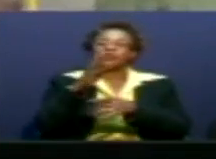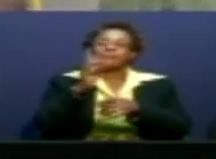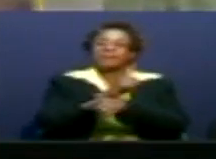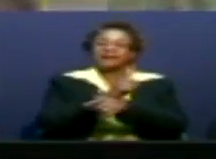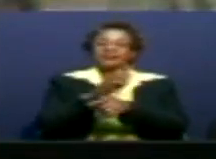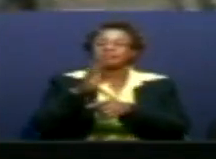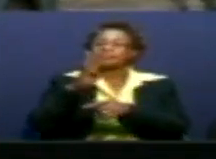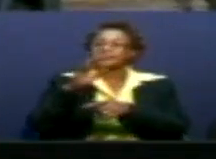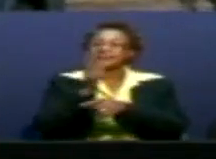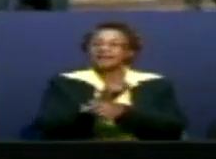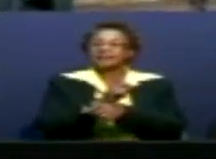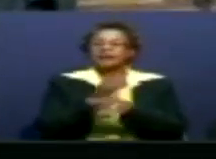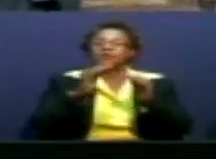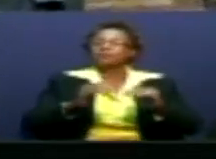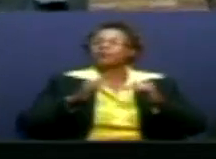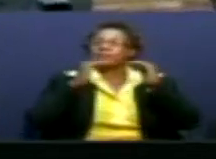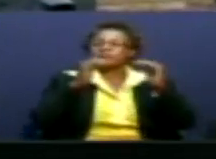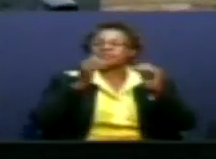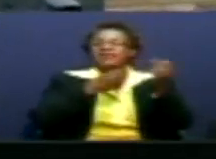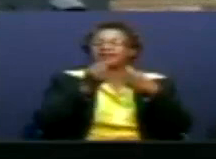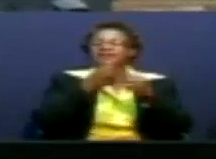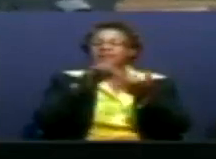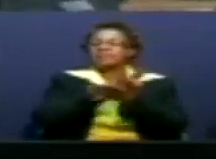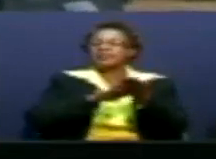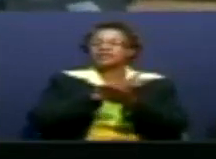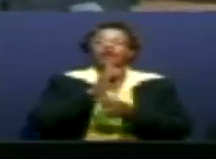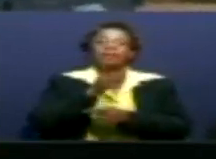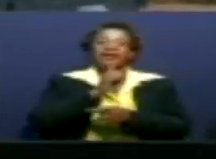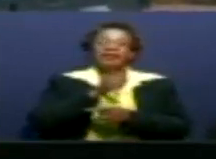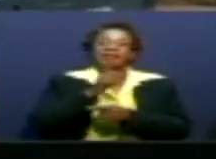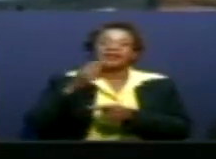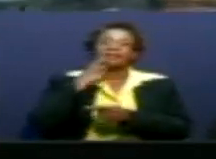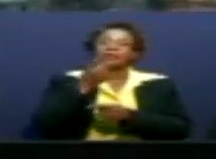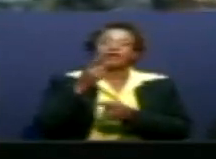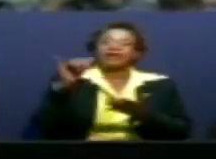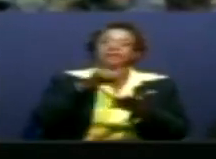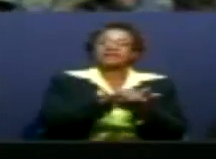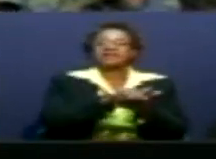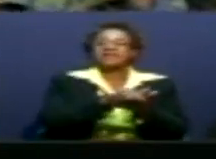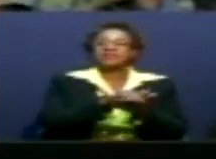Sumgong was promoted by the acting base commander at the Moi Air Base.